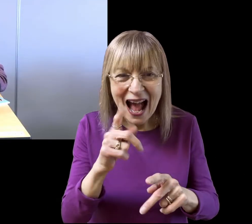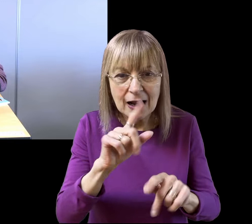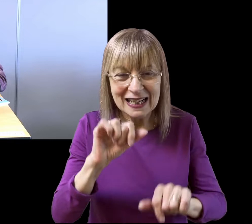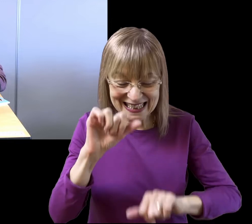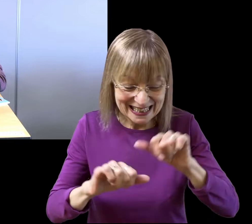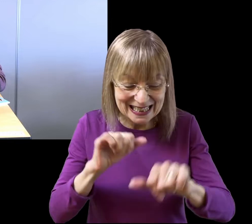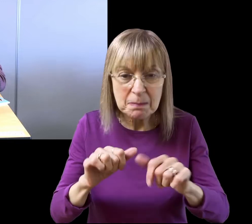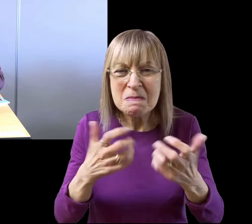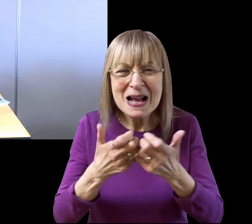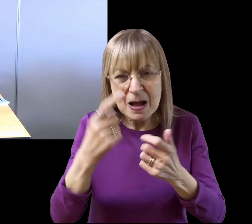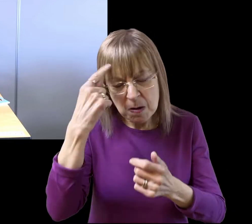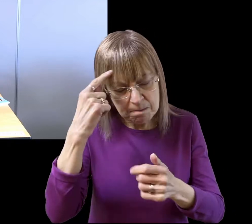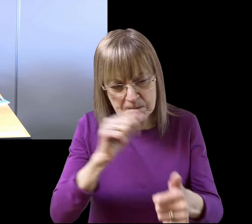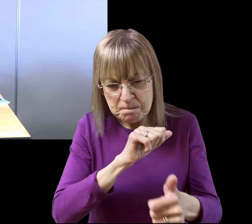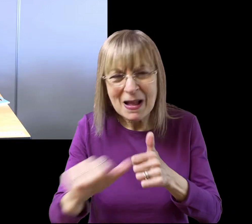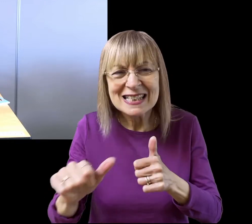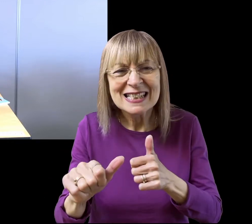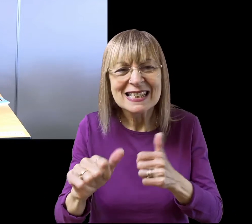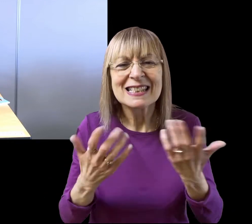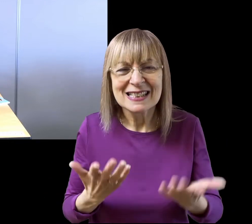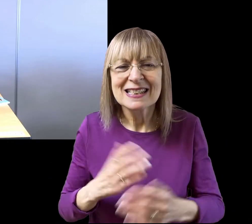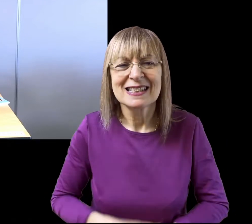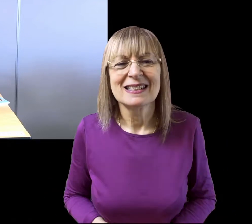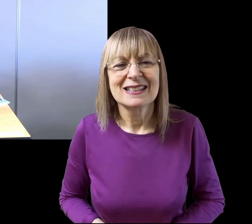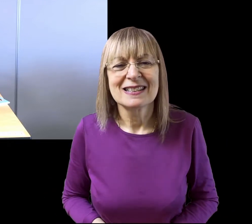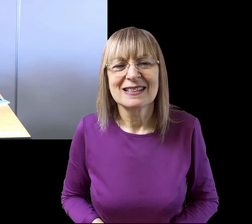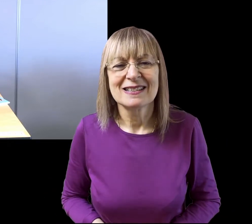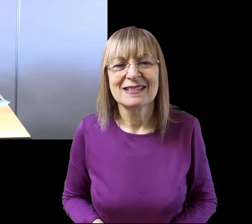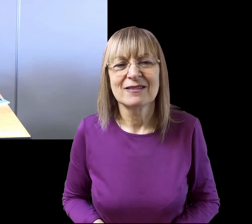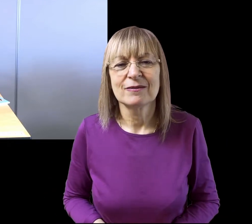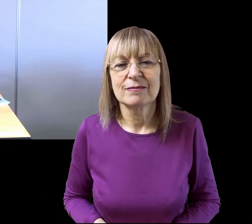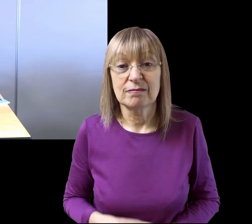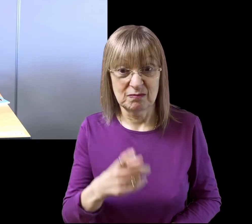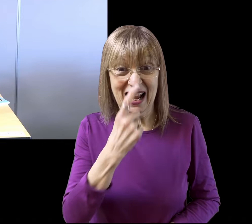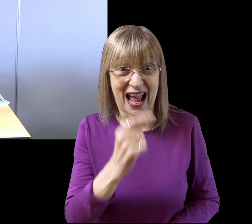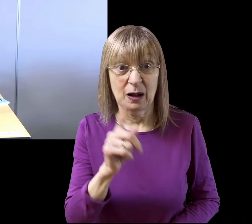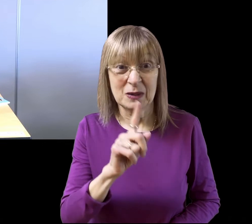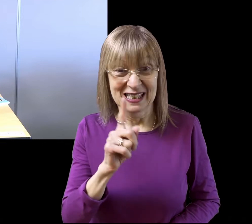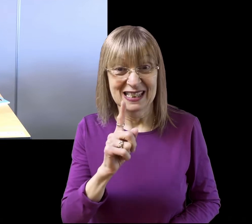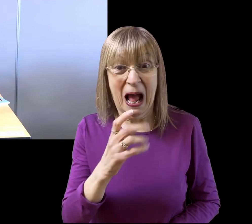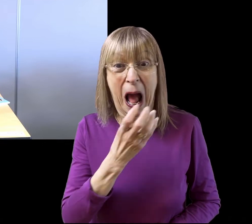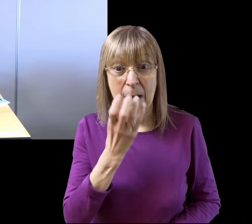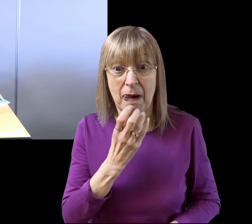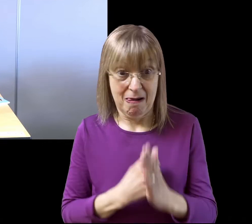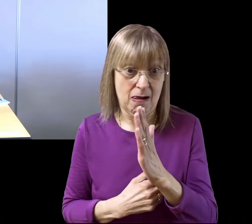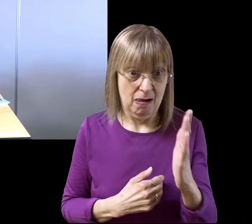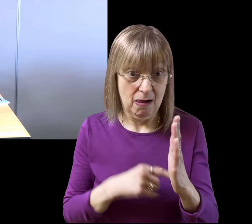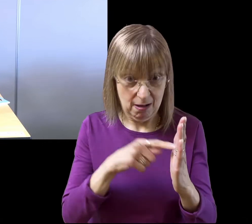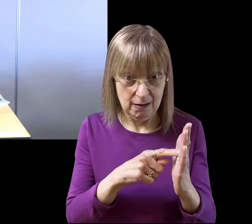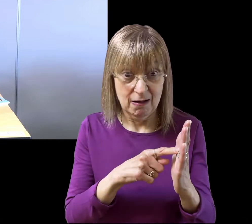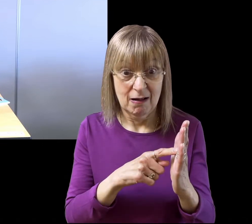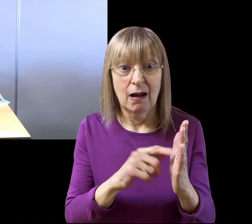Now, here's a way that you could do this systematically, because working systematically is best. You could